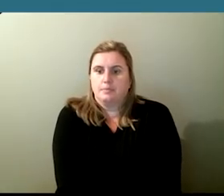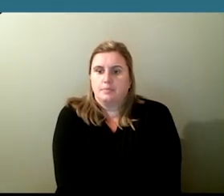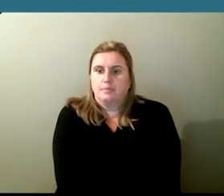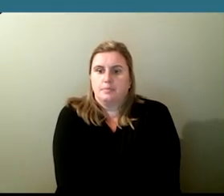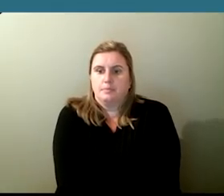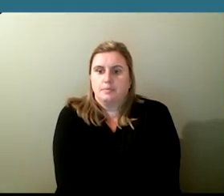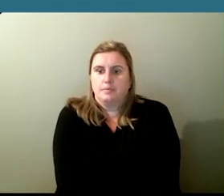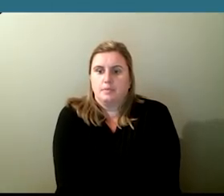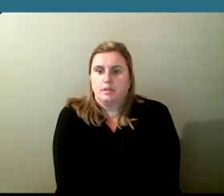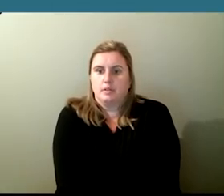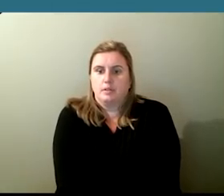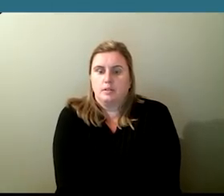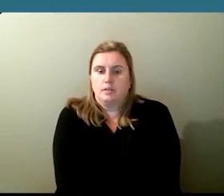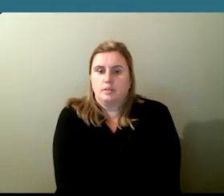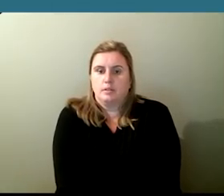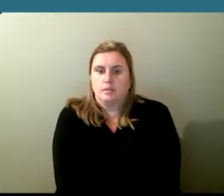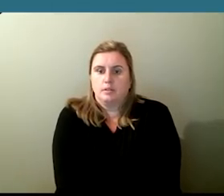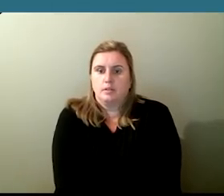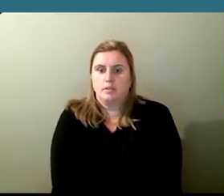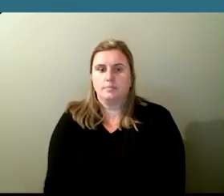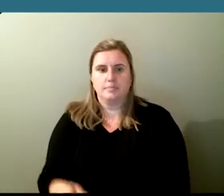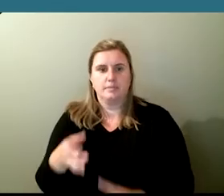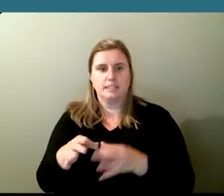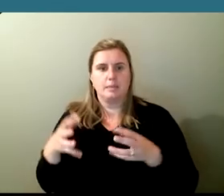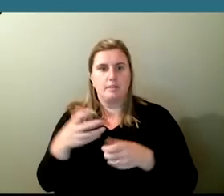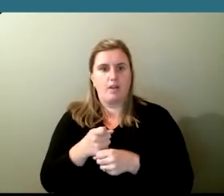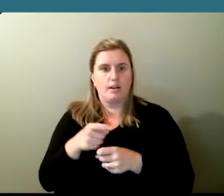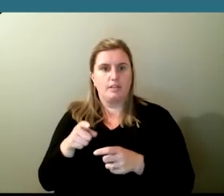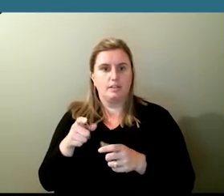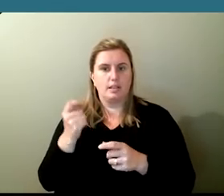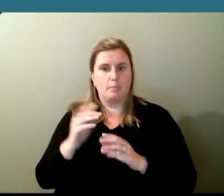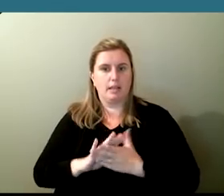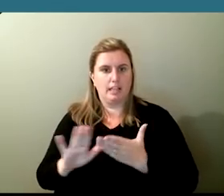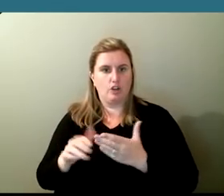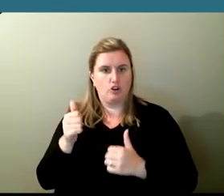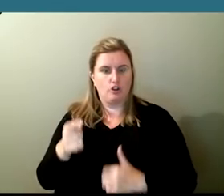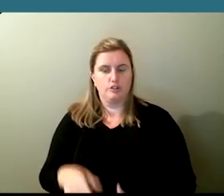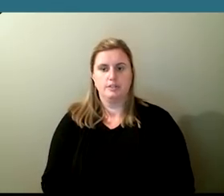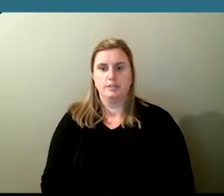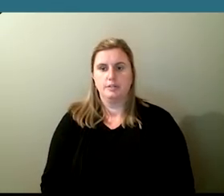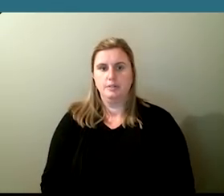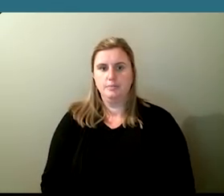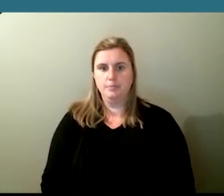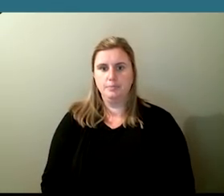So I think this is better exemplified in this graph, which is a little cleaner. But what we're seeing is exactly that,